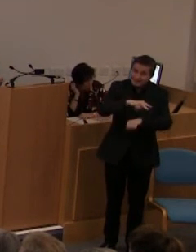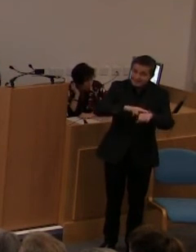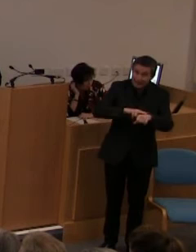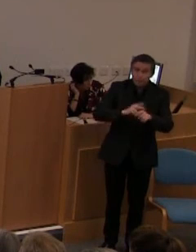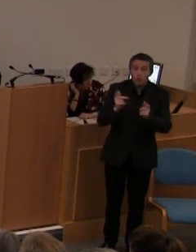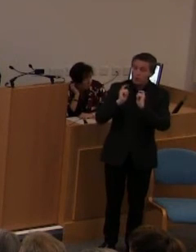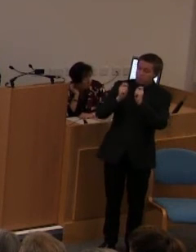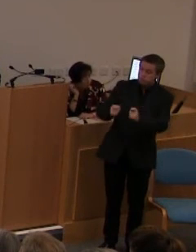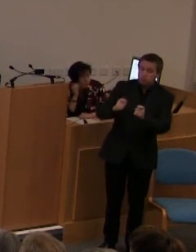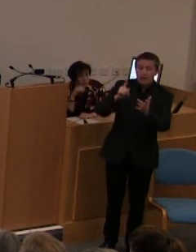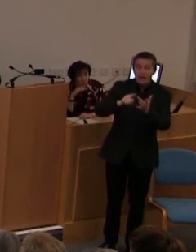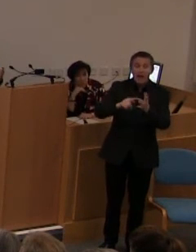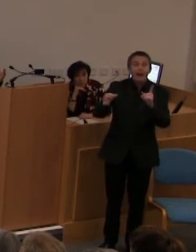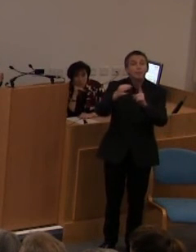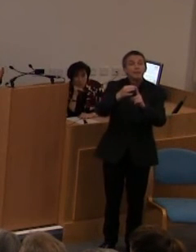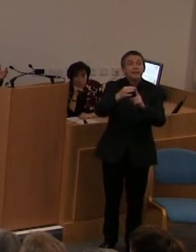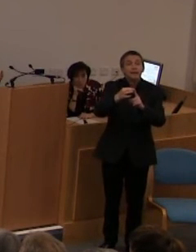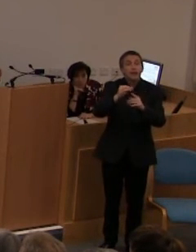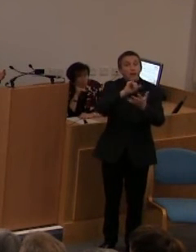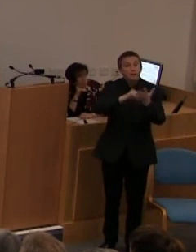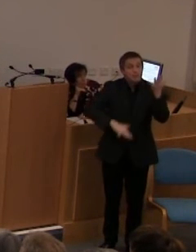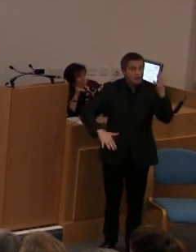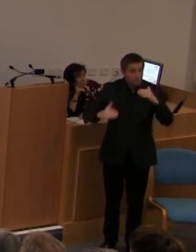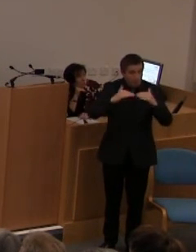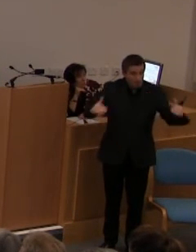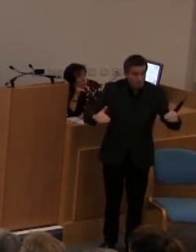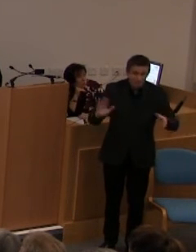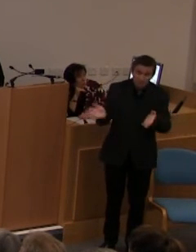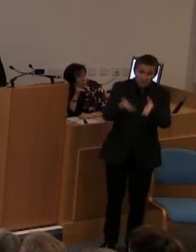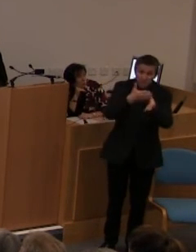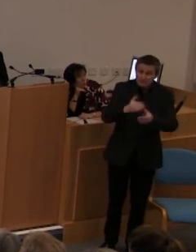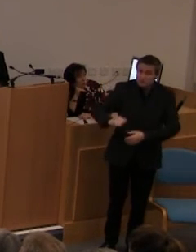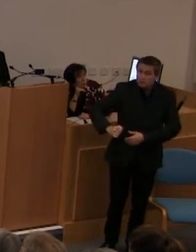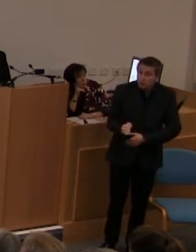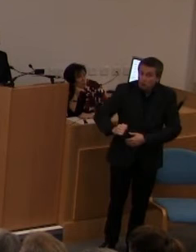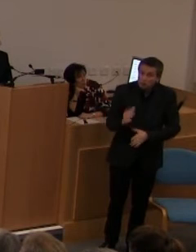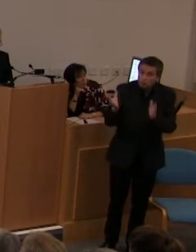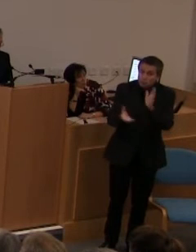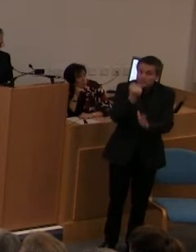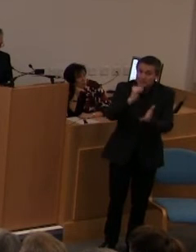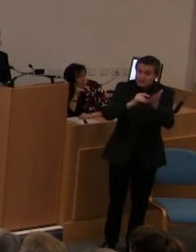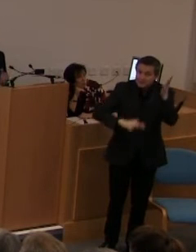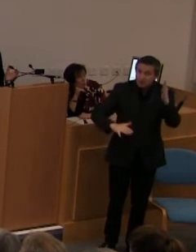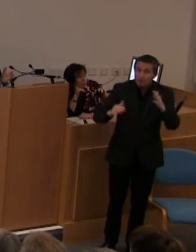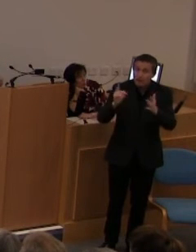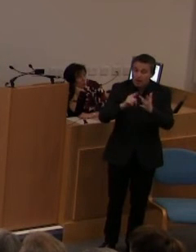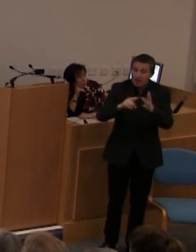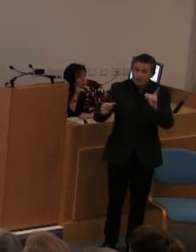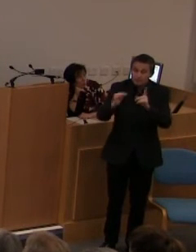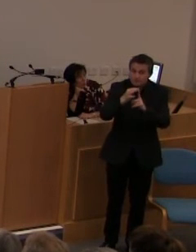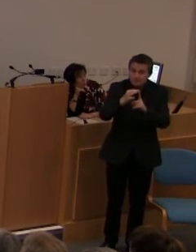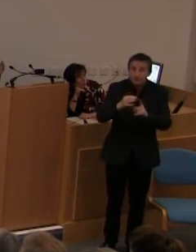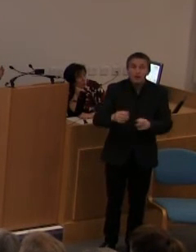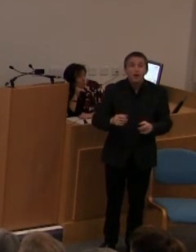People Award at silver level. We're the only health board in Scotland that have it at silver level. We have an annual